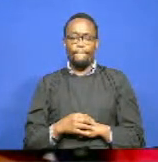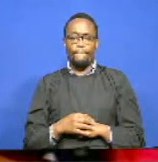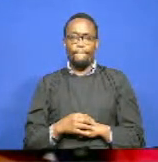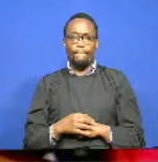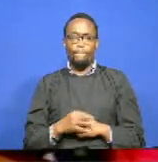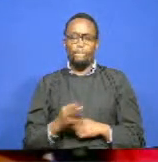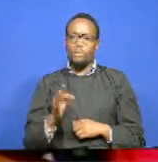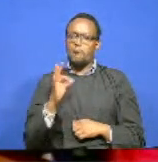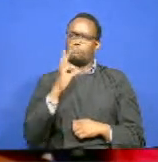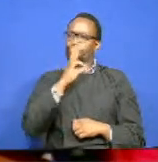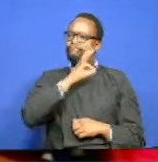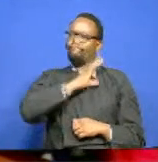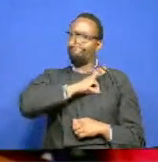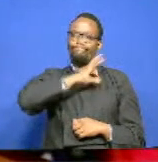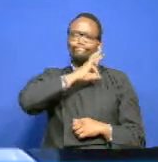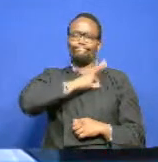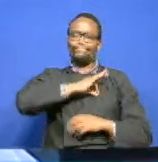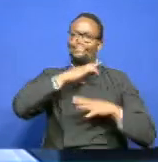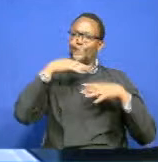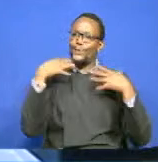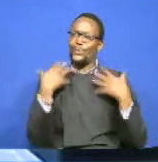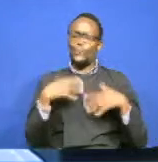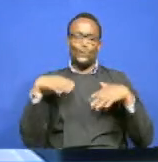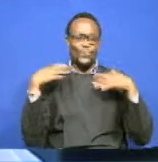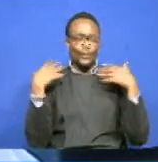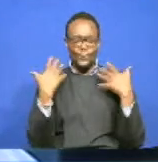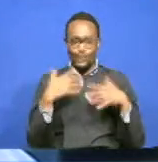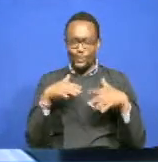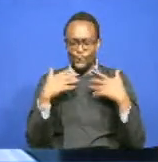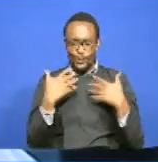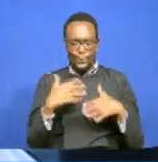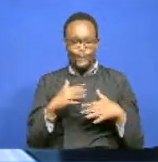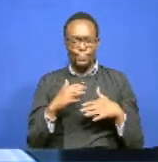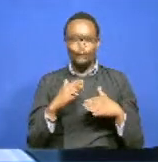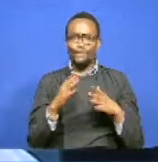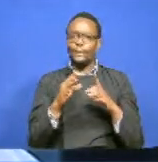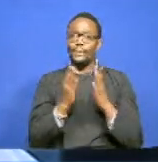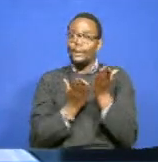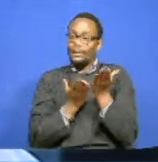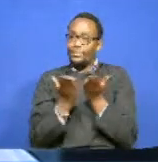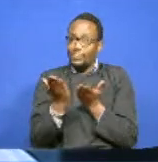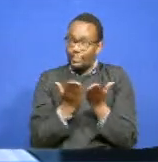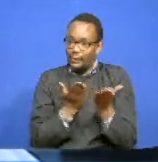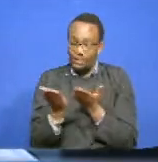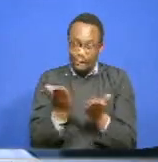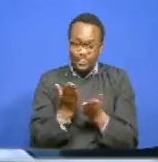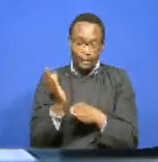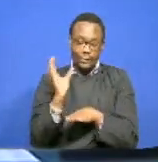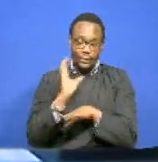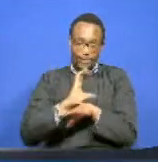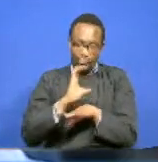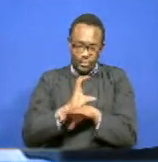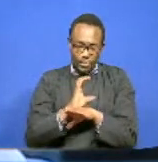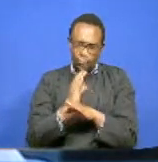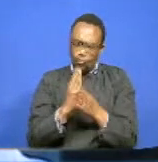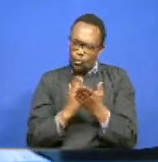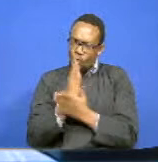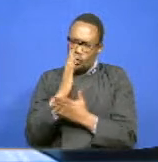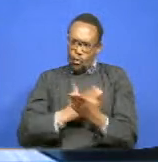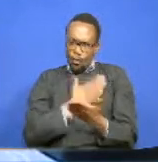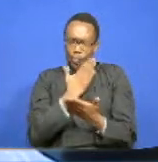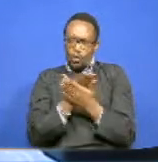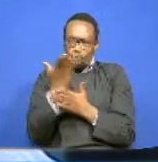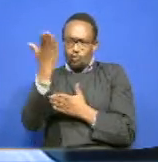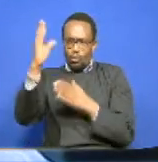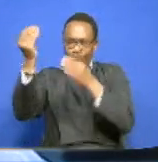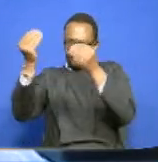It has been a great privilege to serve the church. And by the grace God has given